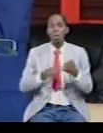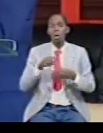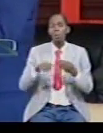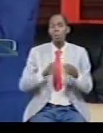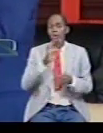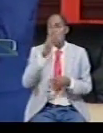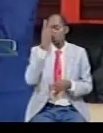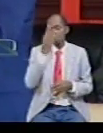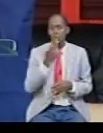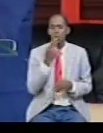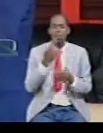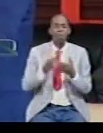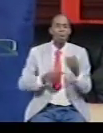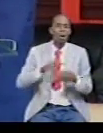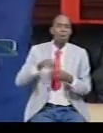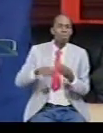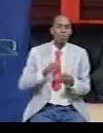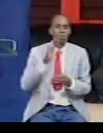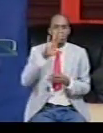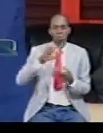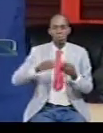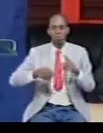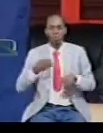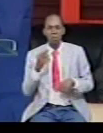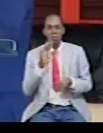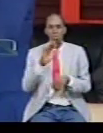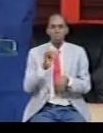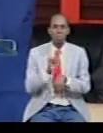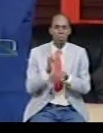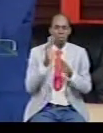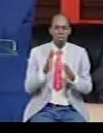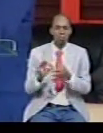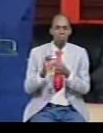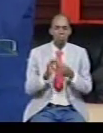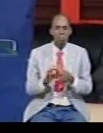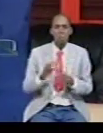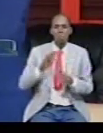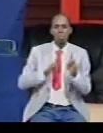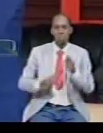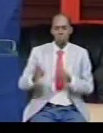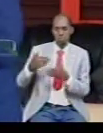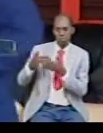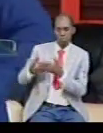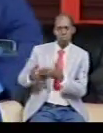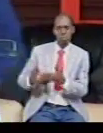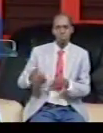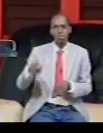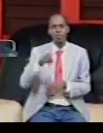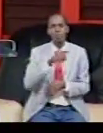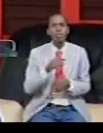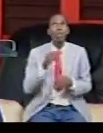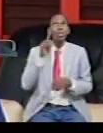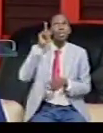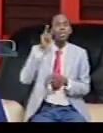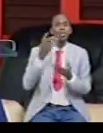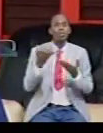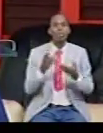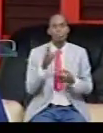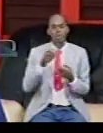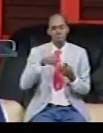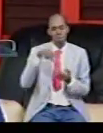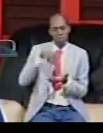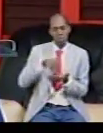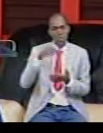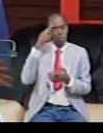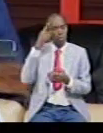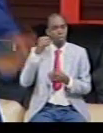your friends? How about your co-workers? How about people around you? He wants you to stand for the faith and